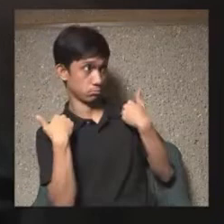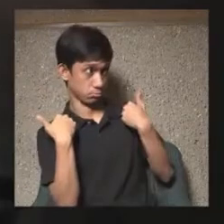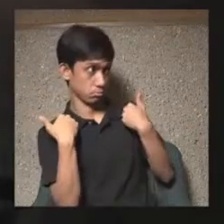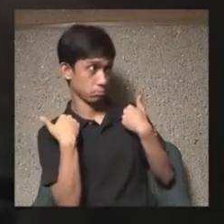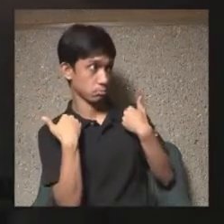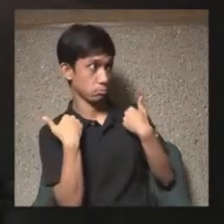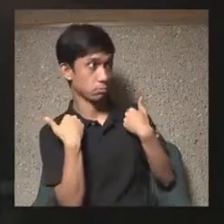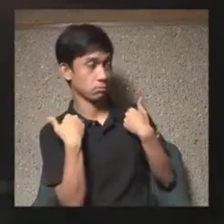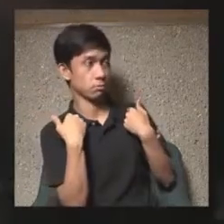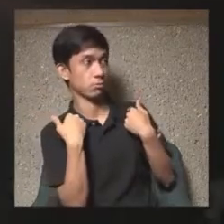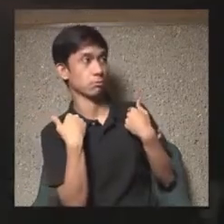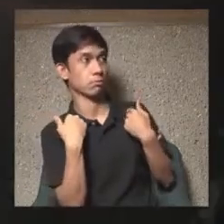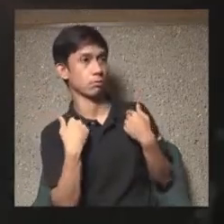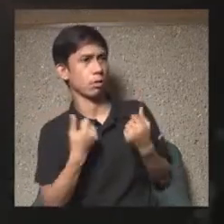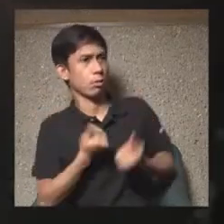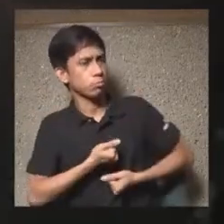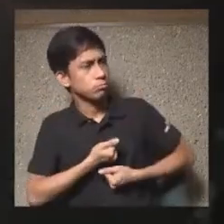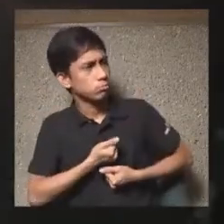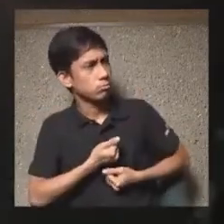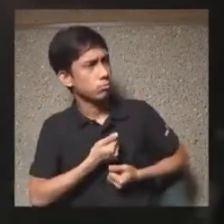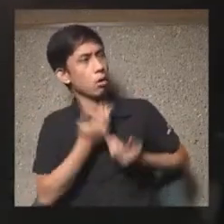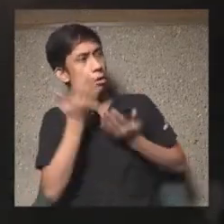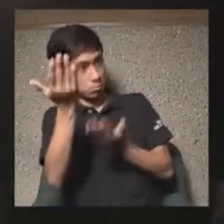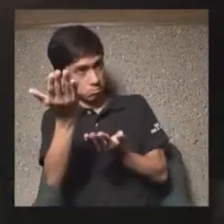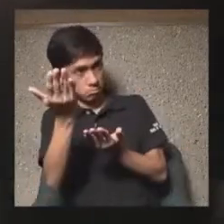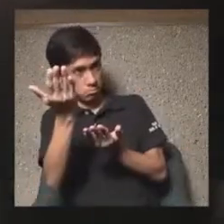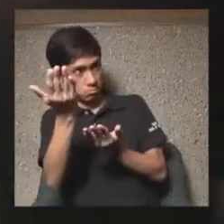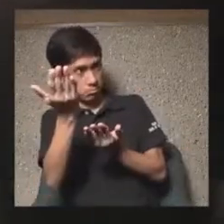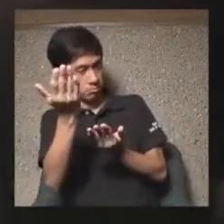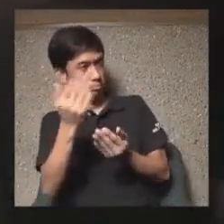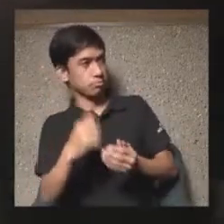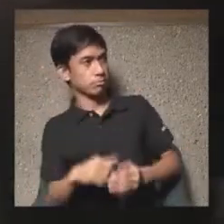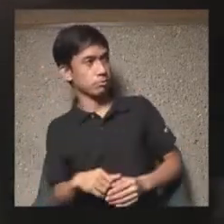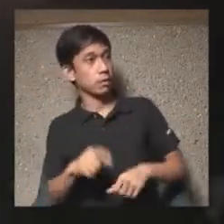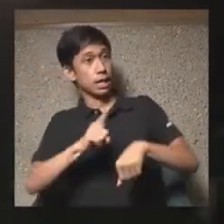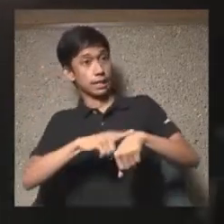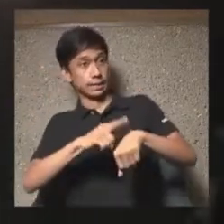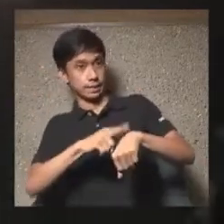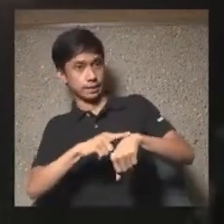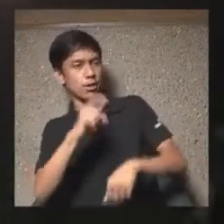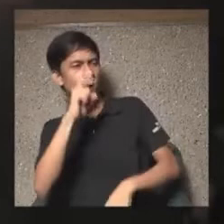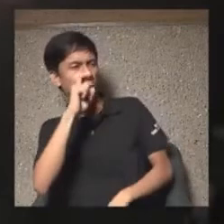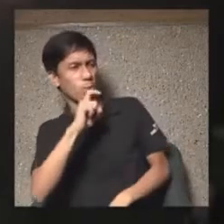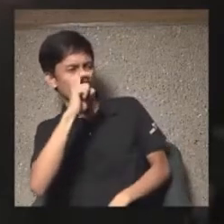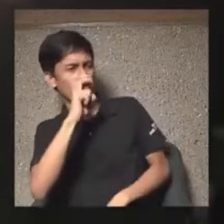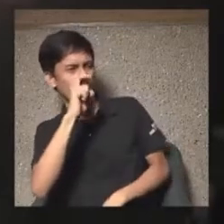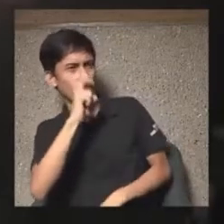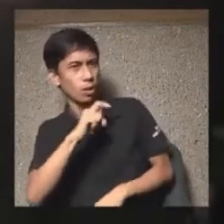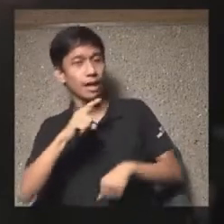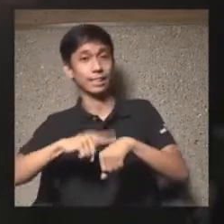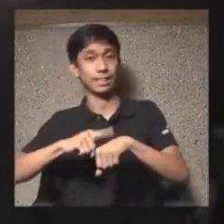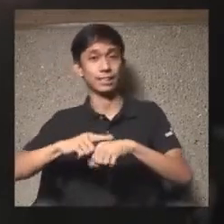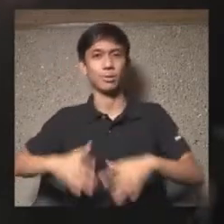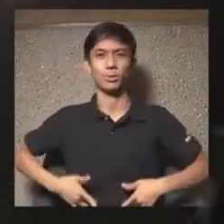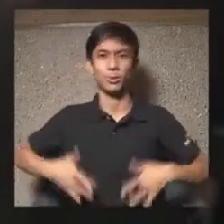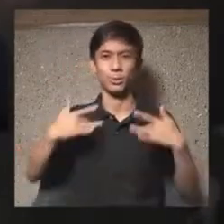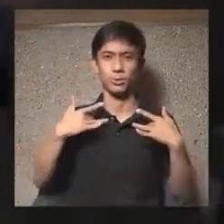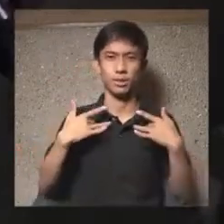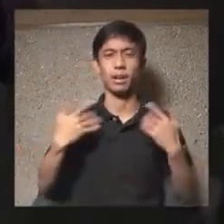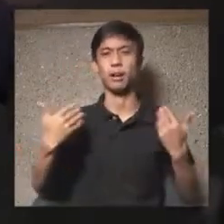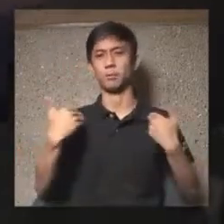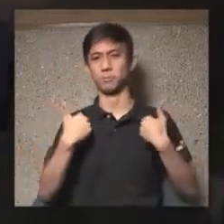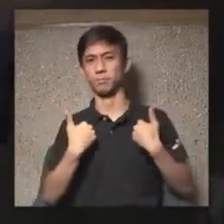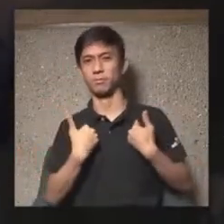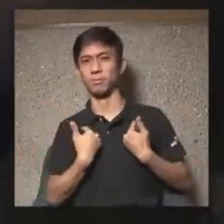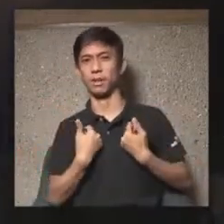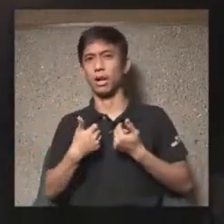suggestion. At this age, at this season of your life, having an exclusive relationship